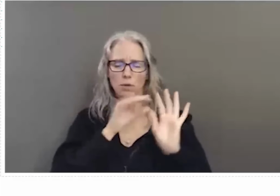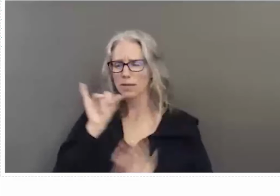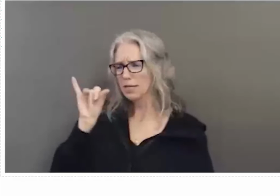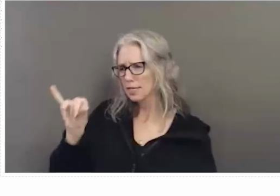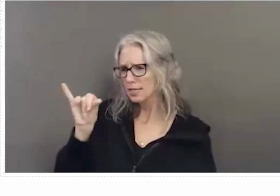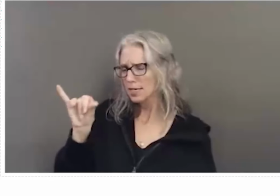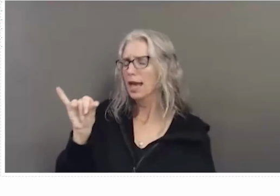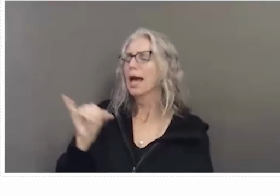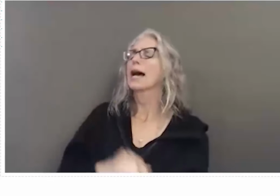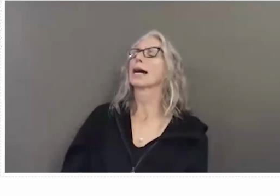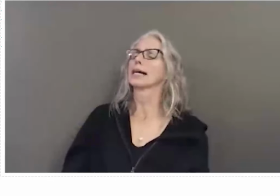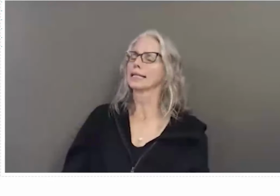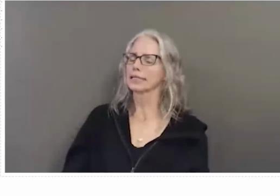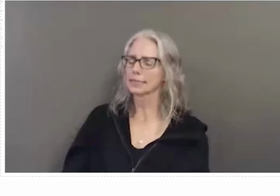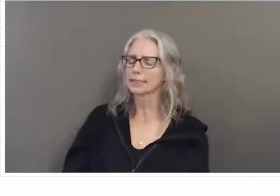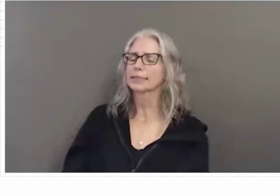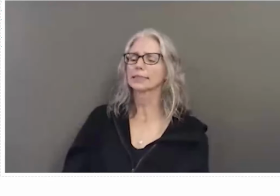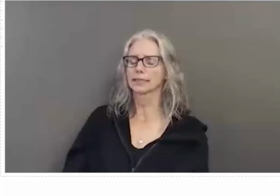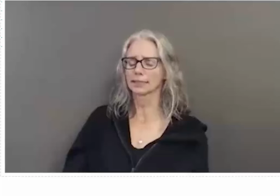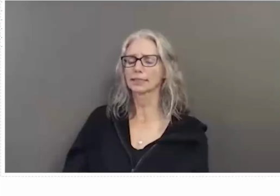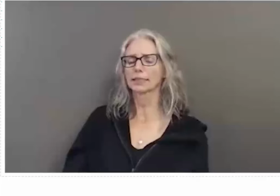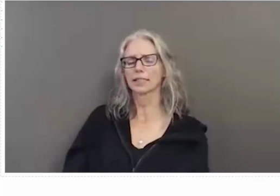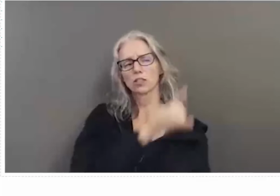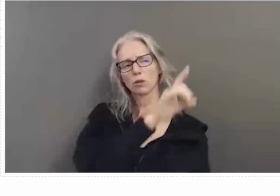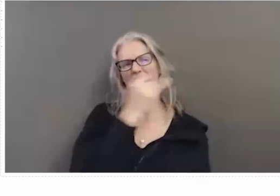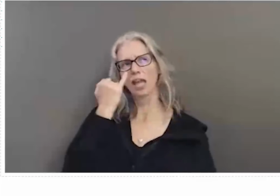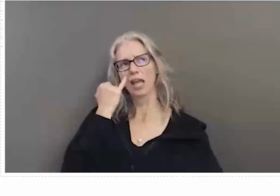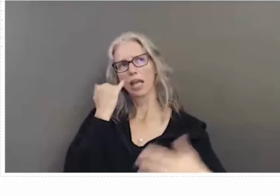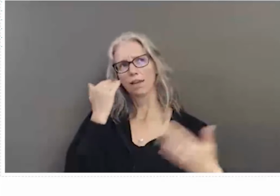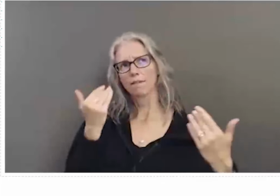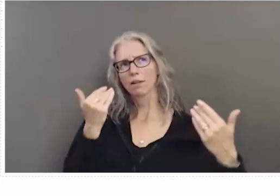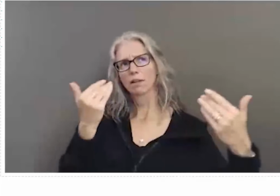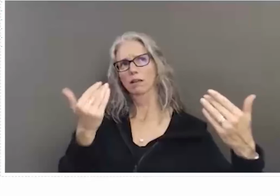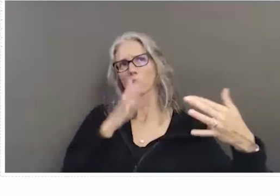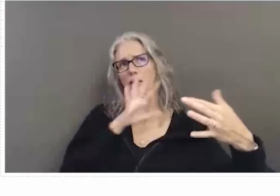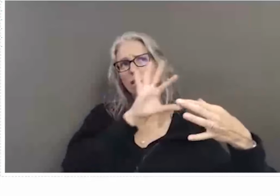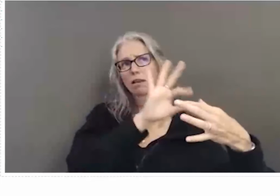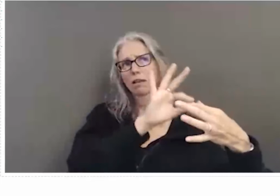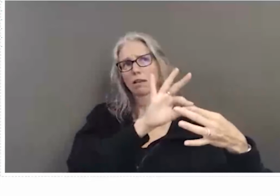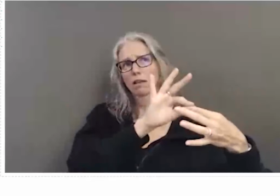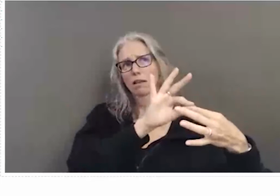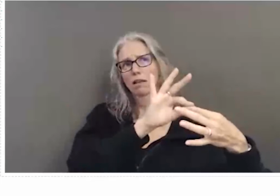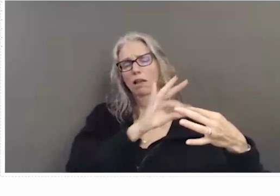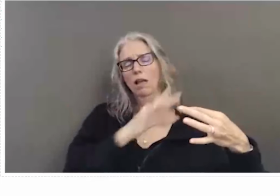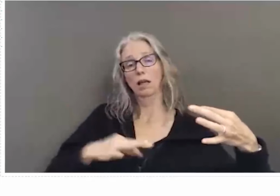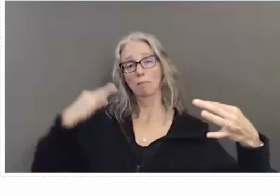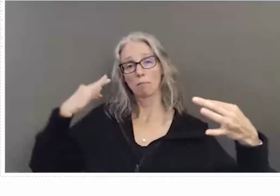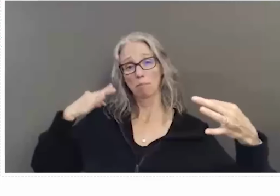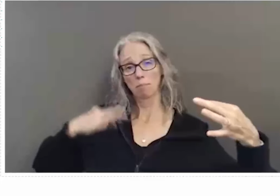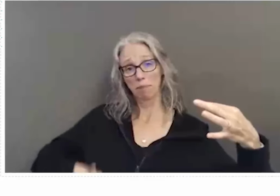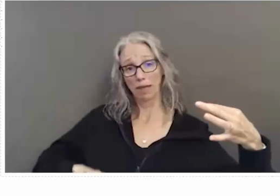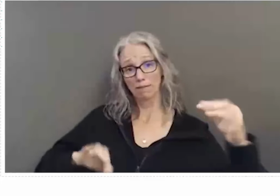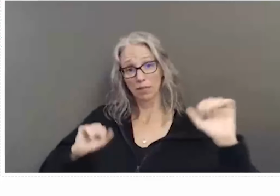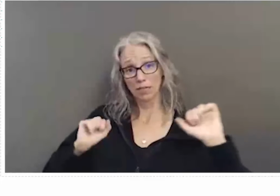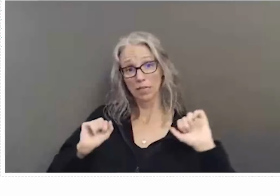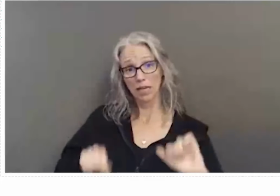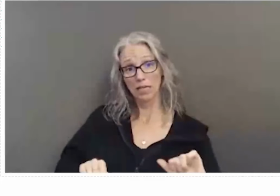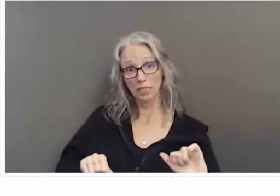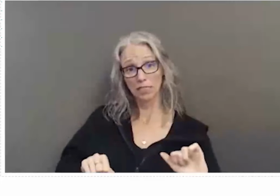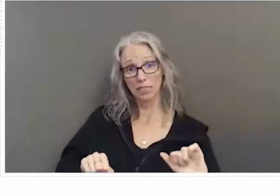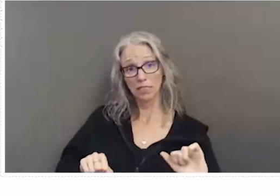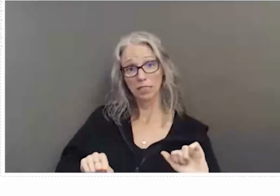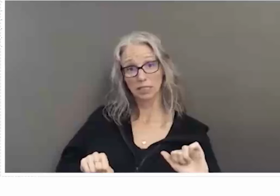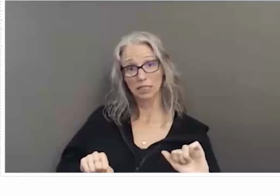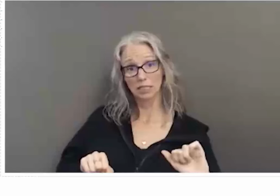engagement that can benefit from, even before the application, is this the kind of engagement that can benefit from having some